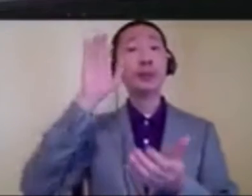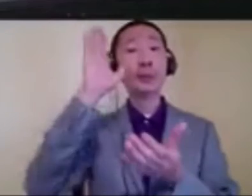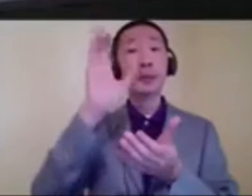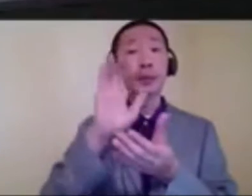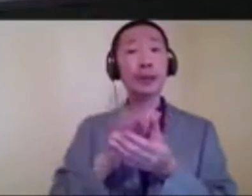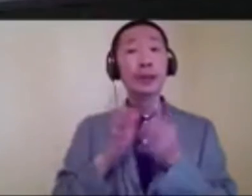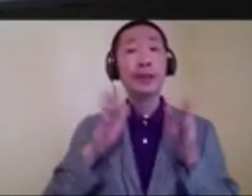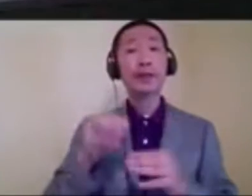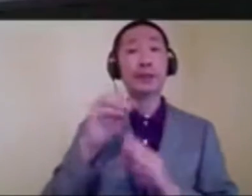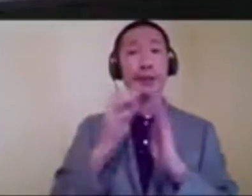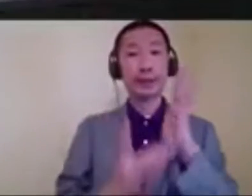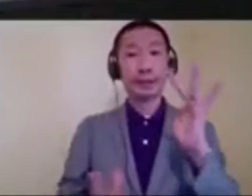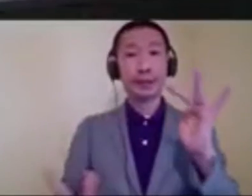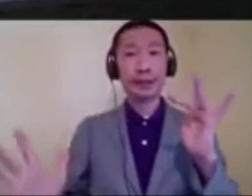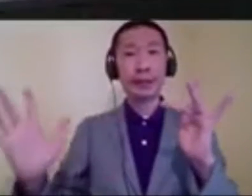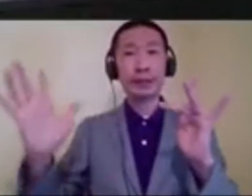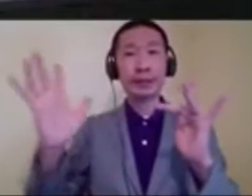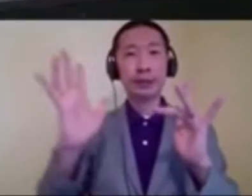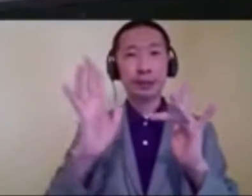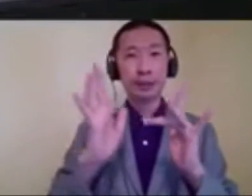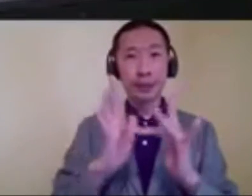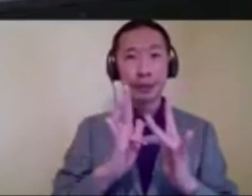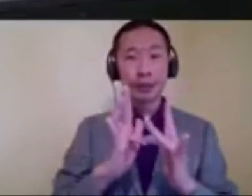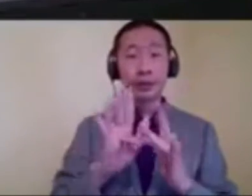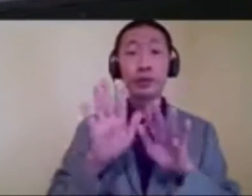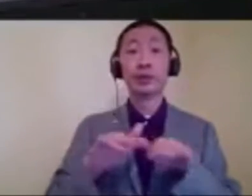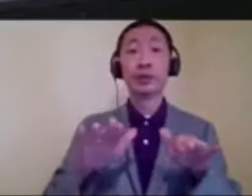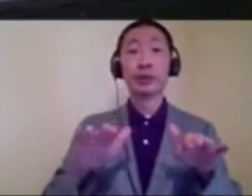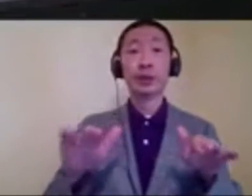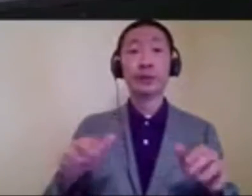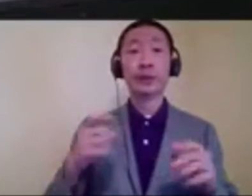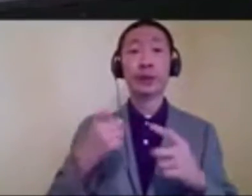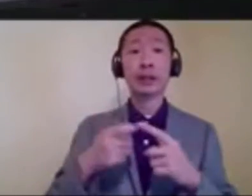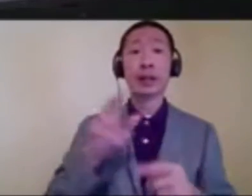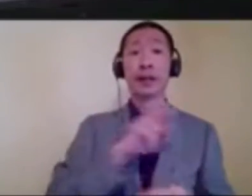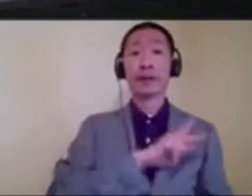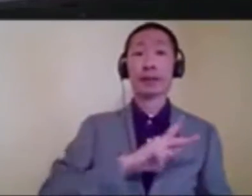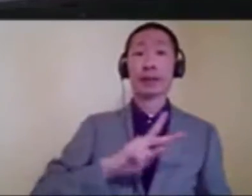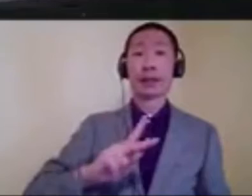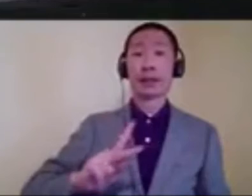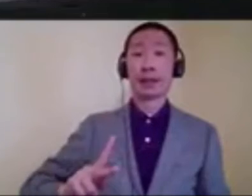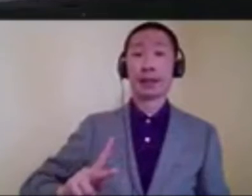in Jesus, children of the